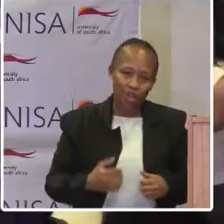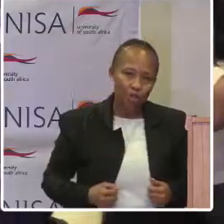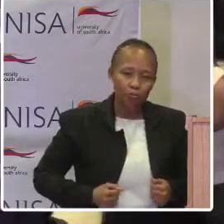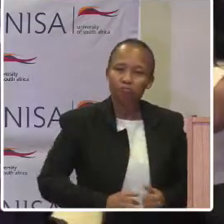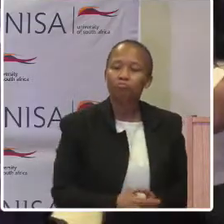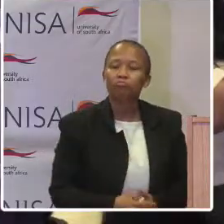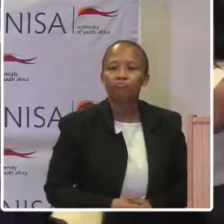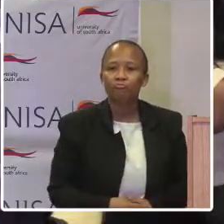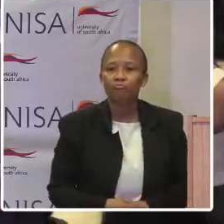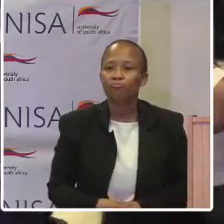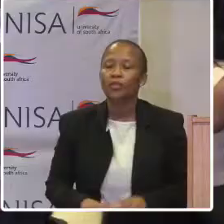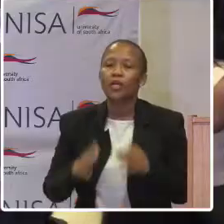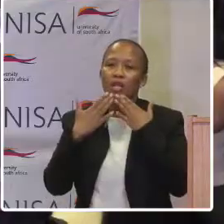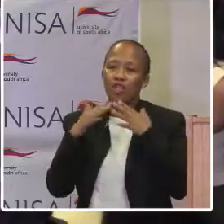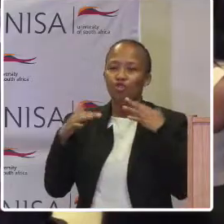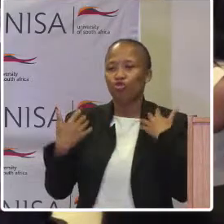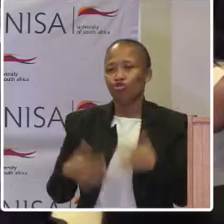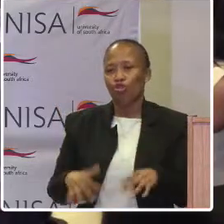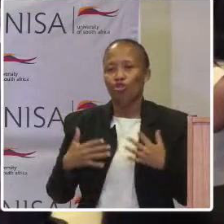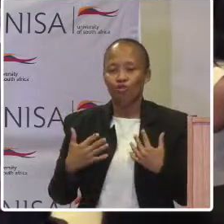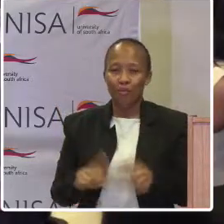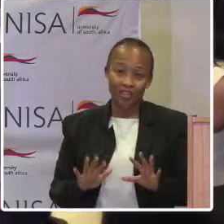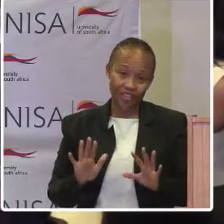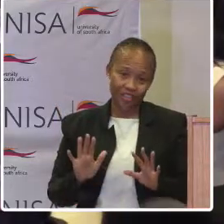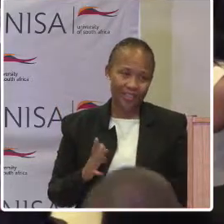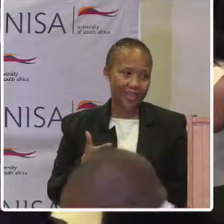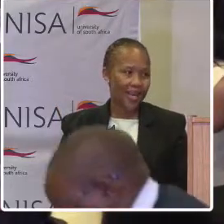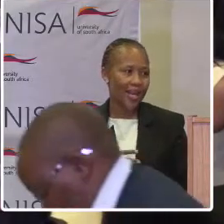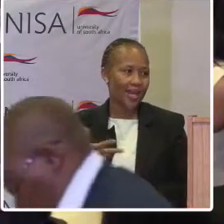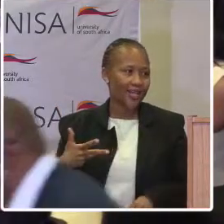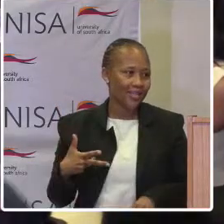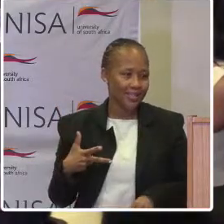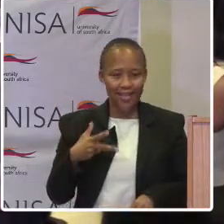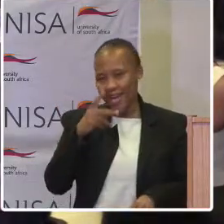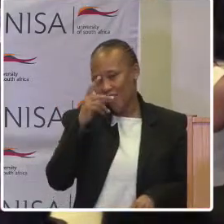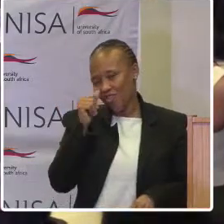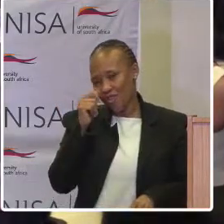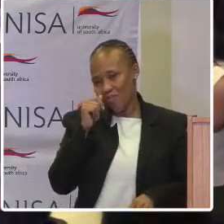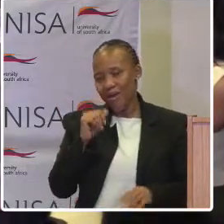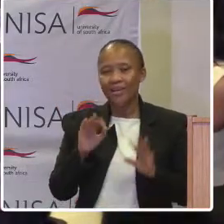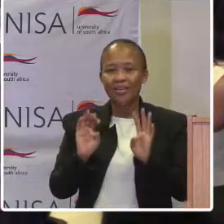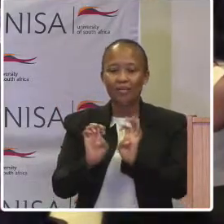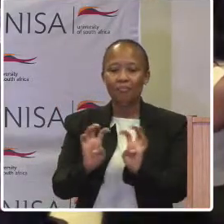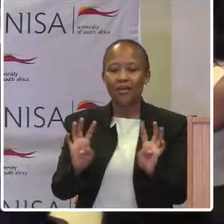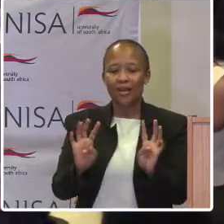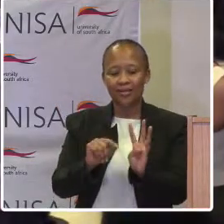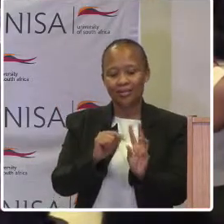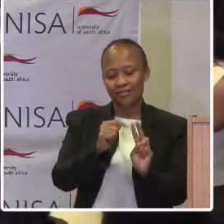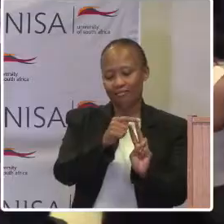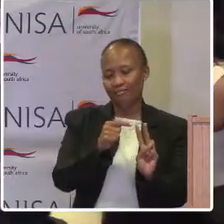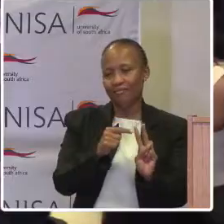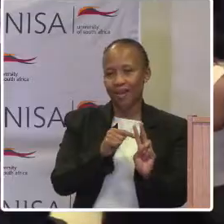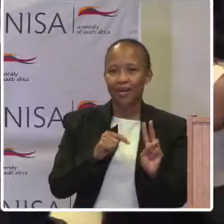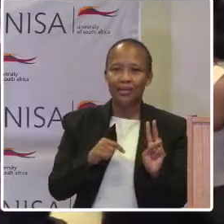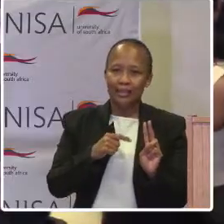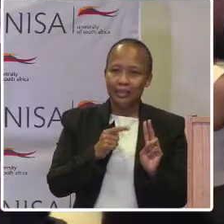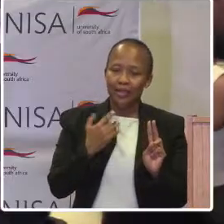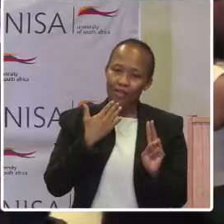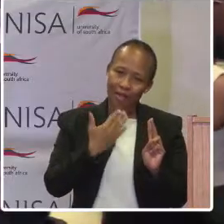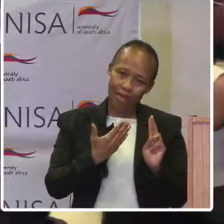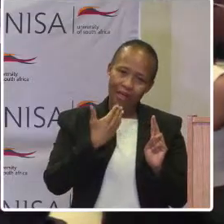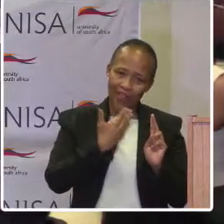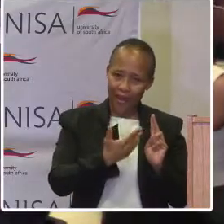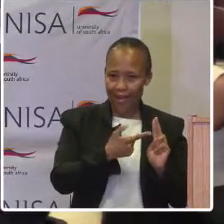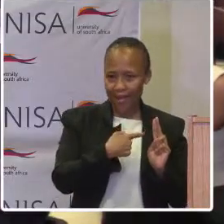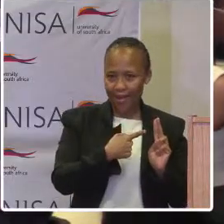Thank you so much. Ladies and gentlemen, allow me to thank our panelists, Advocate Lufuno and Mr. Rees. Let's